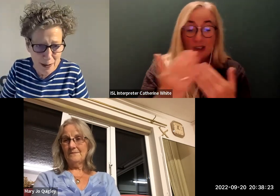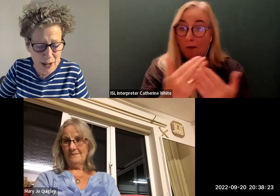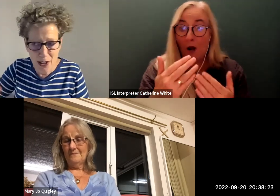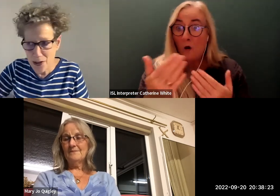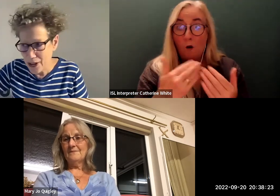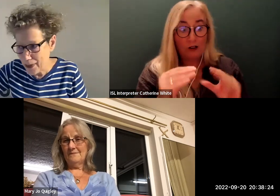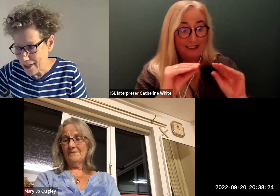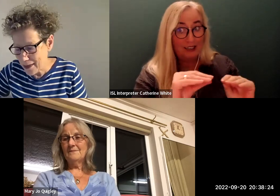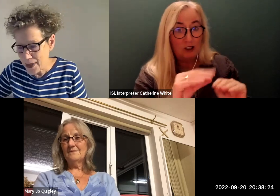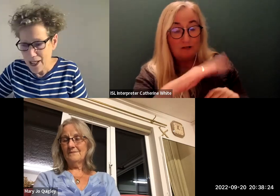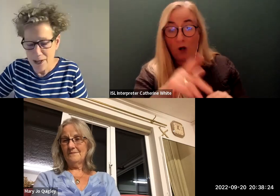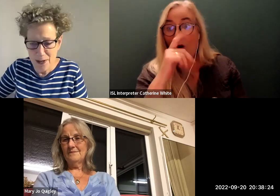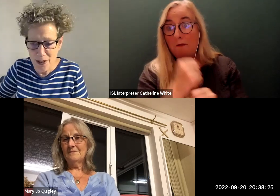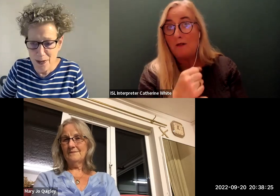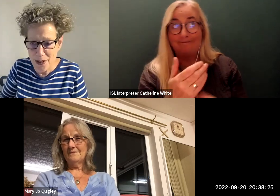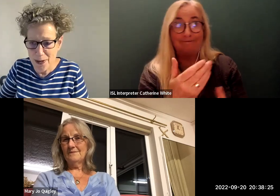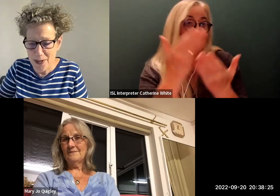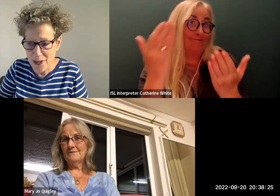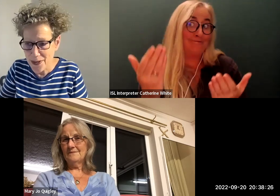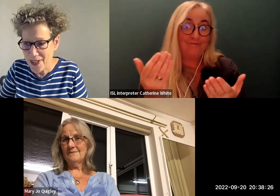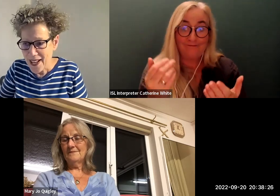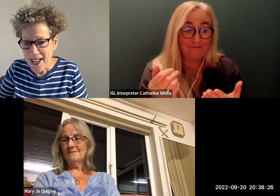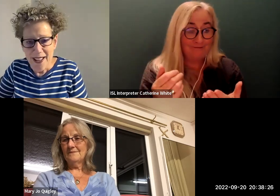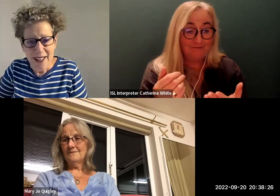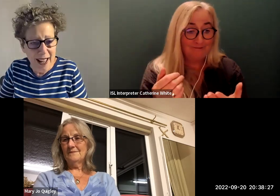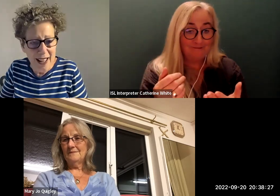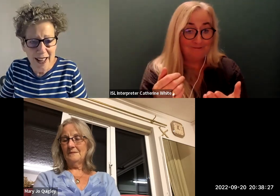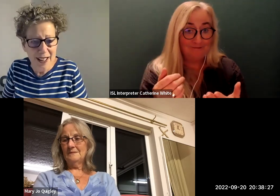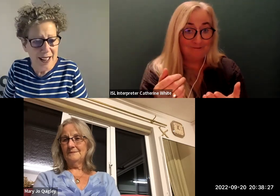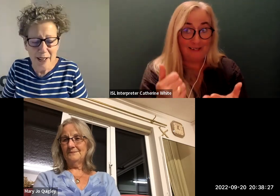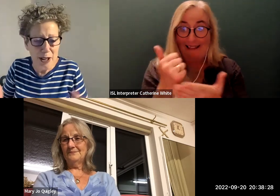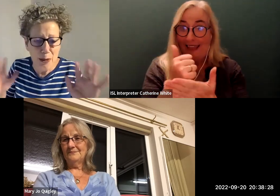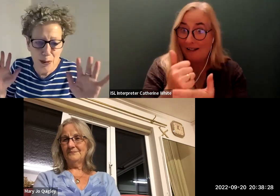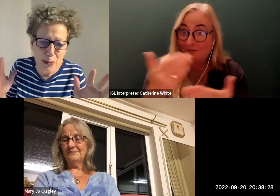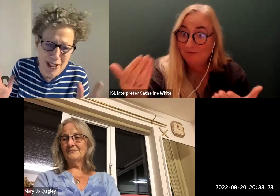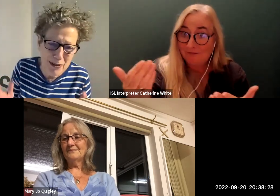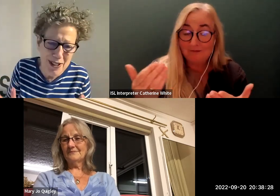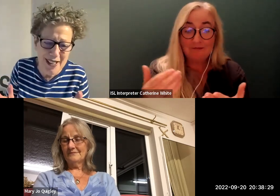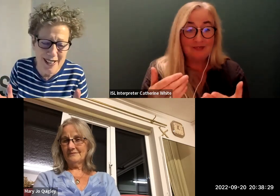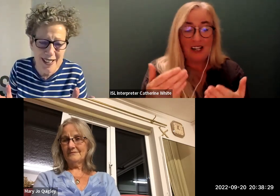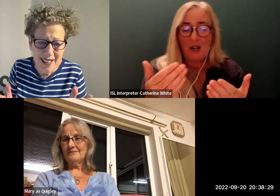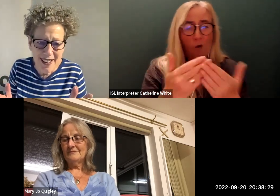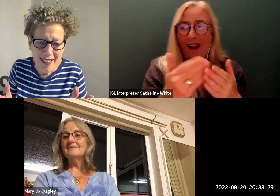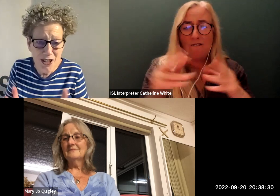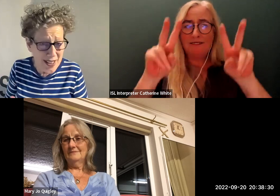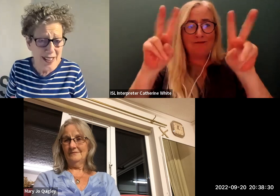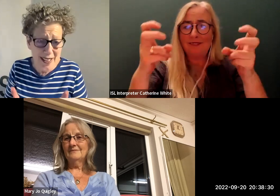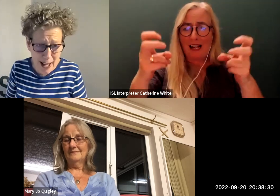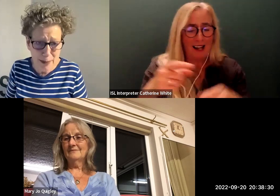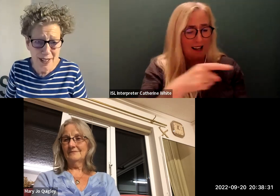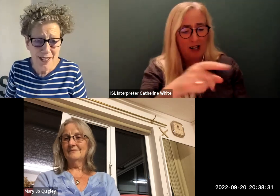days, whether you're talking about somebody who's gay, Mm-hmm, whatever it is, they